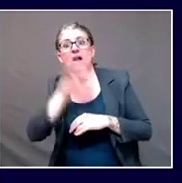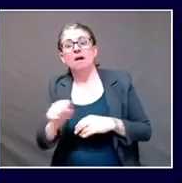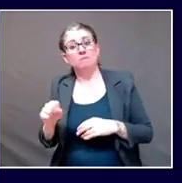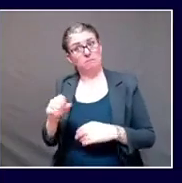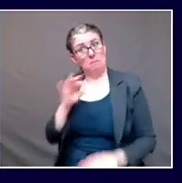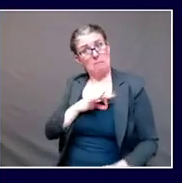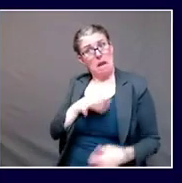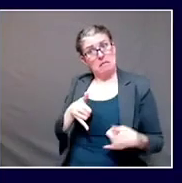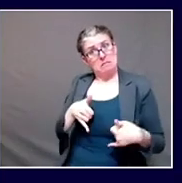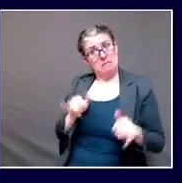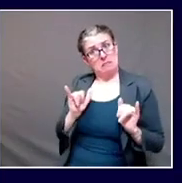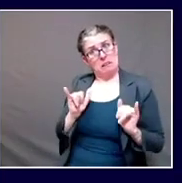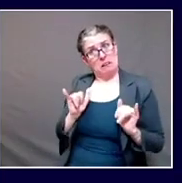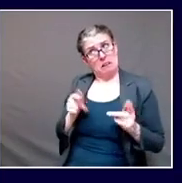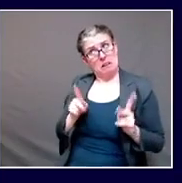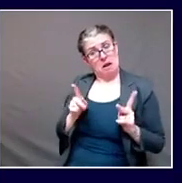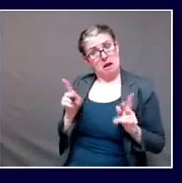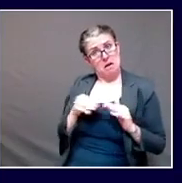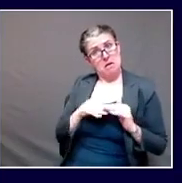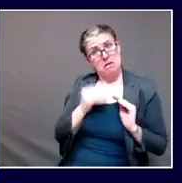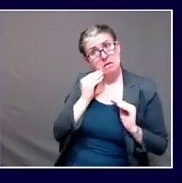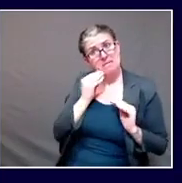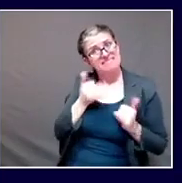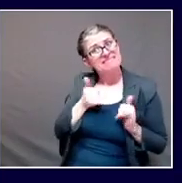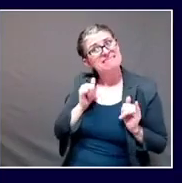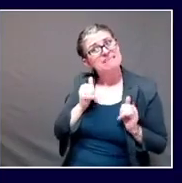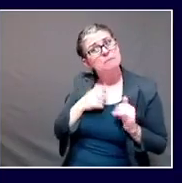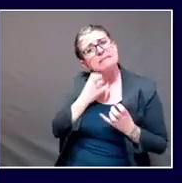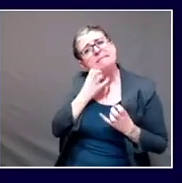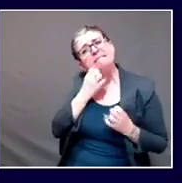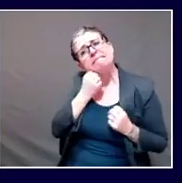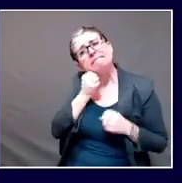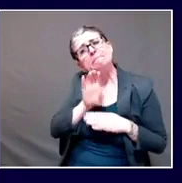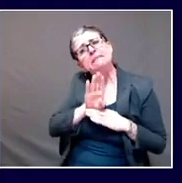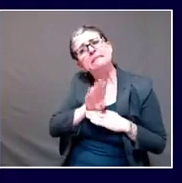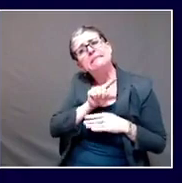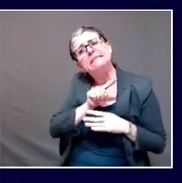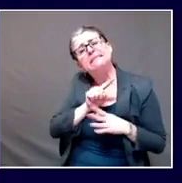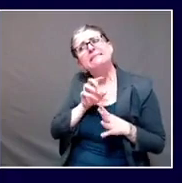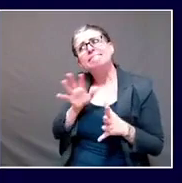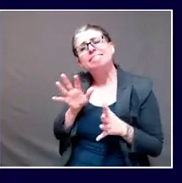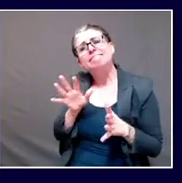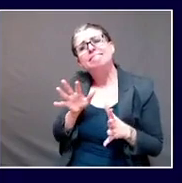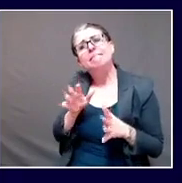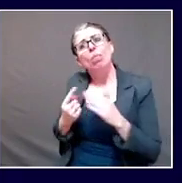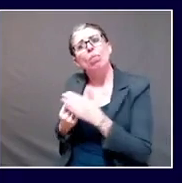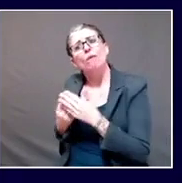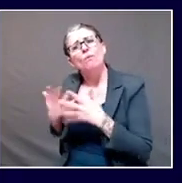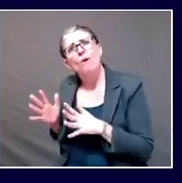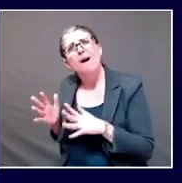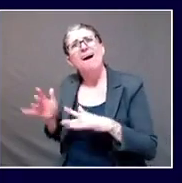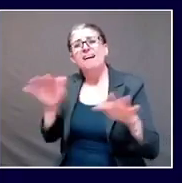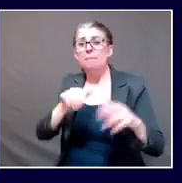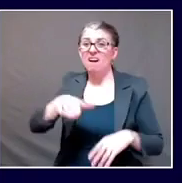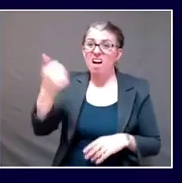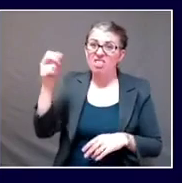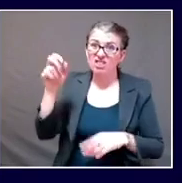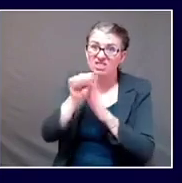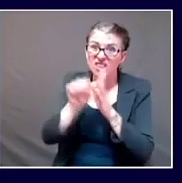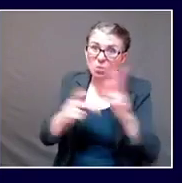outdoors as well. Other states have closed things right up. And technically that can be done.